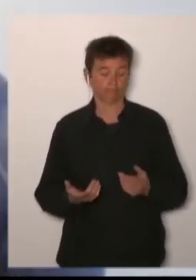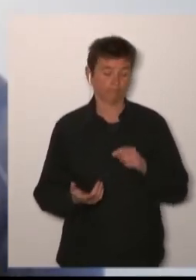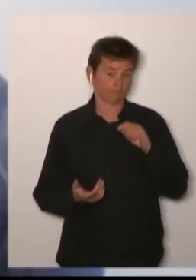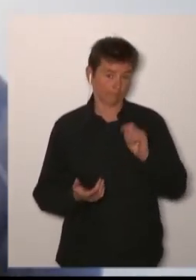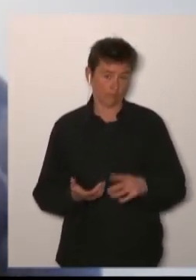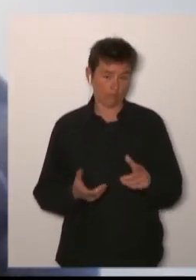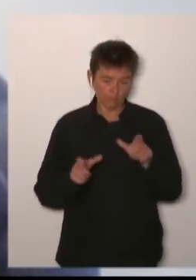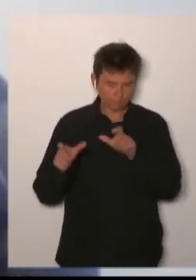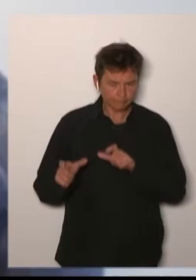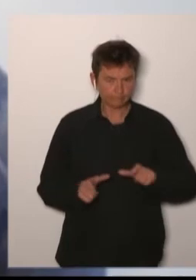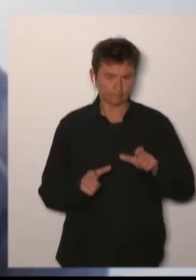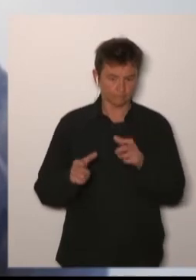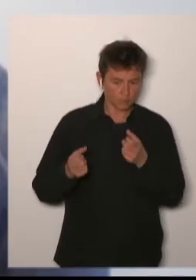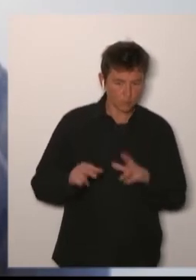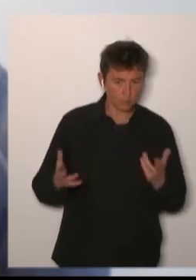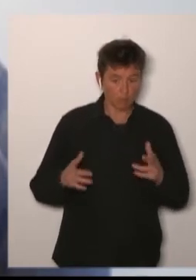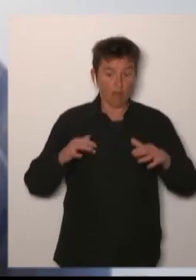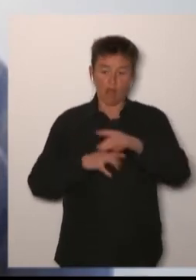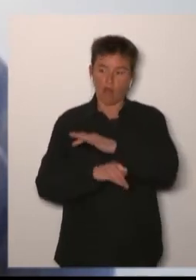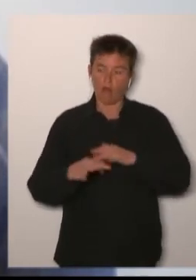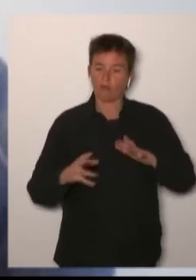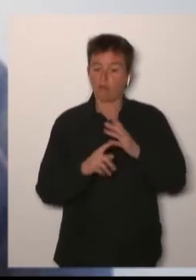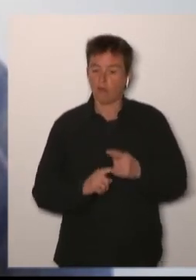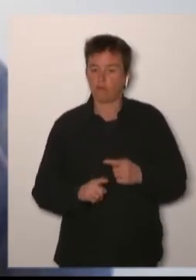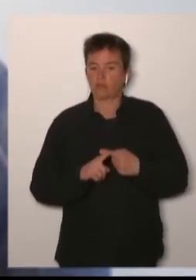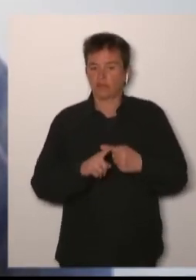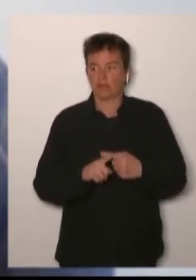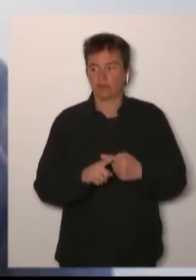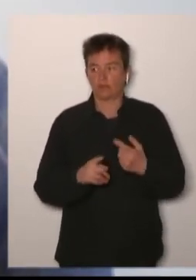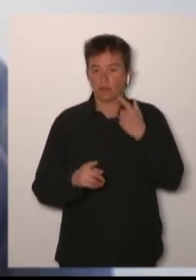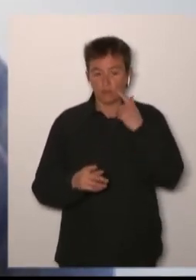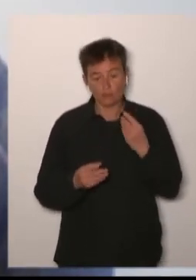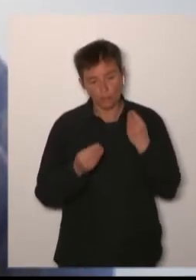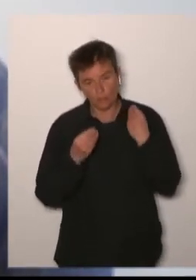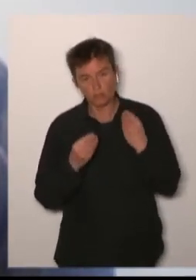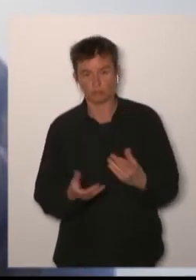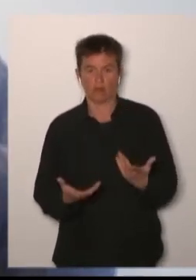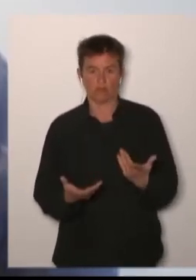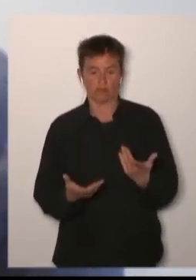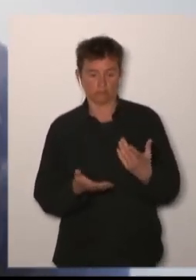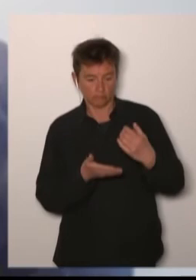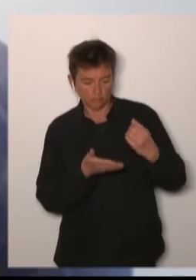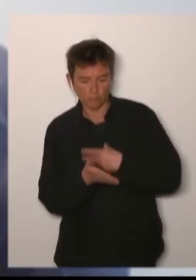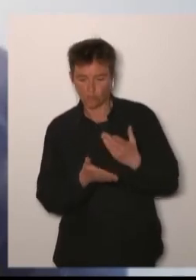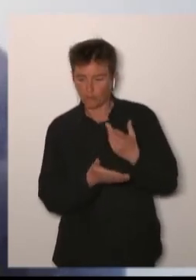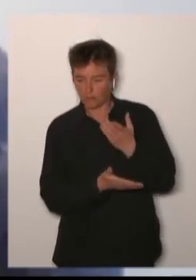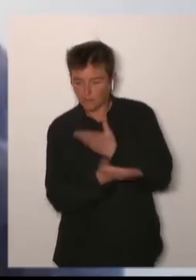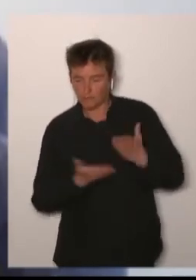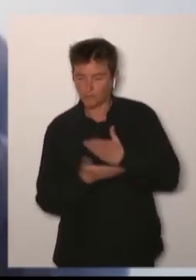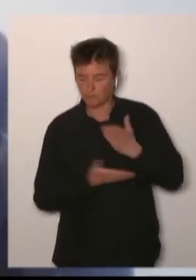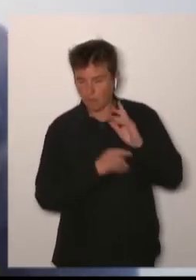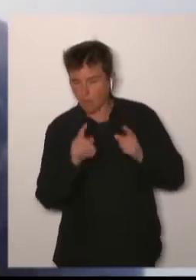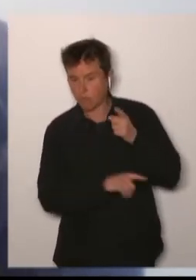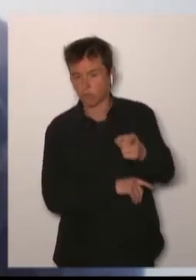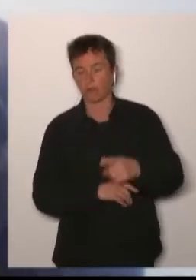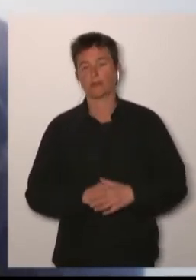allowing us to connect infrastructures, to share data, allowing us to develop common